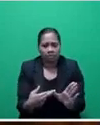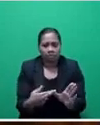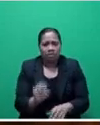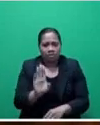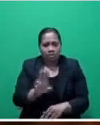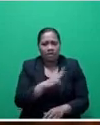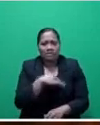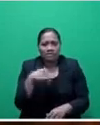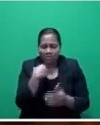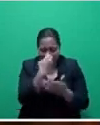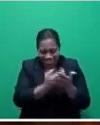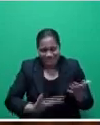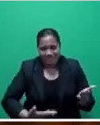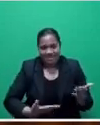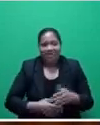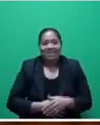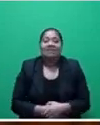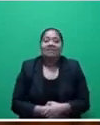statement.